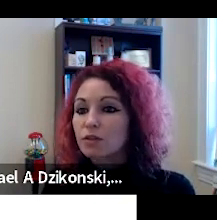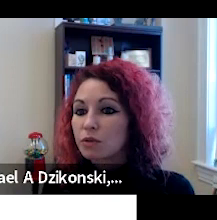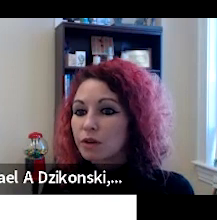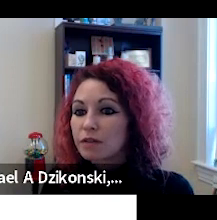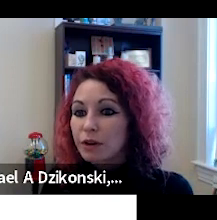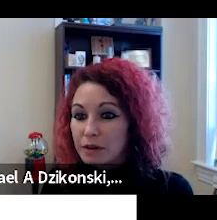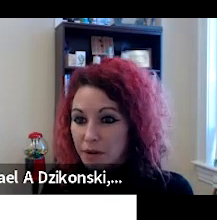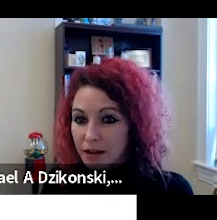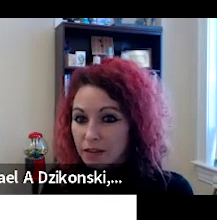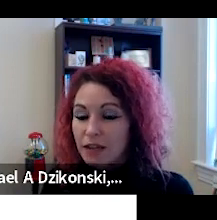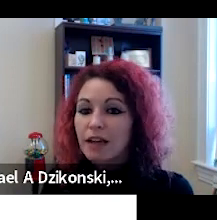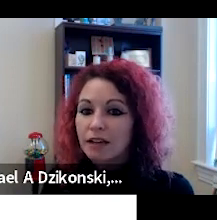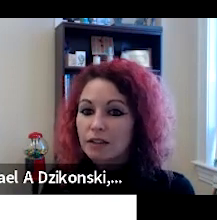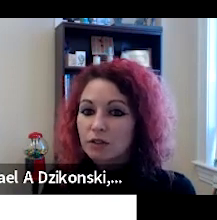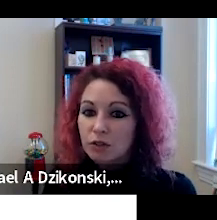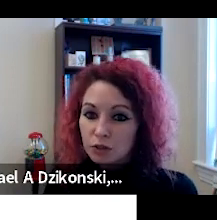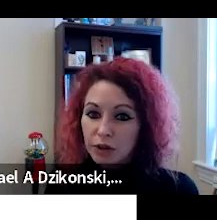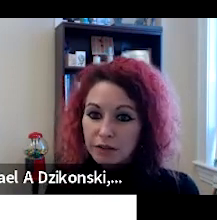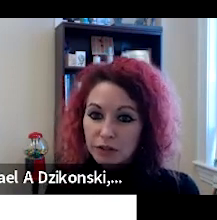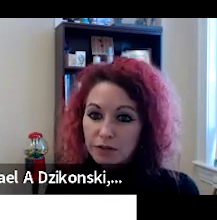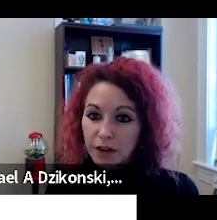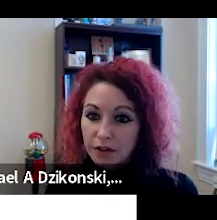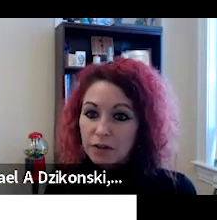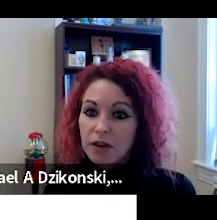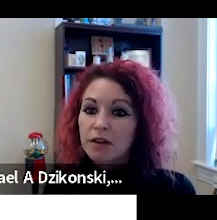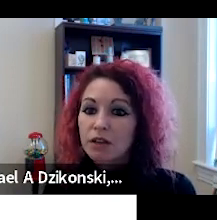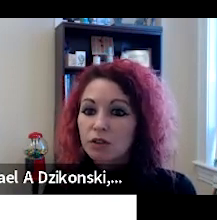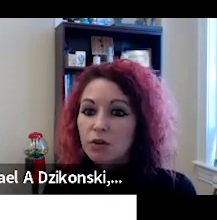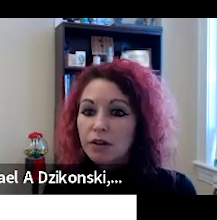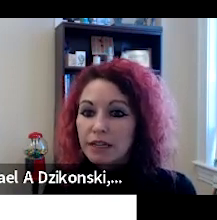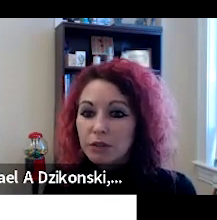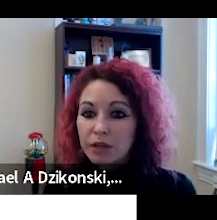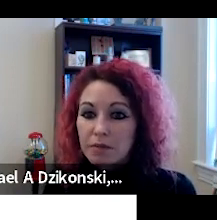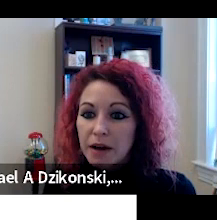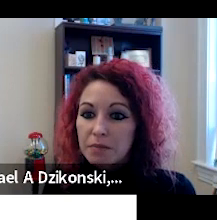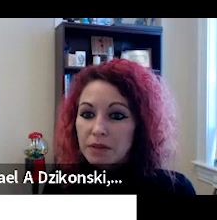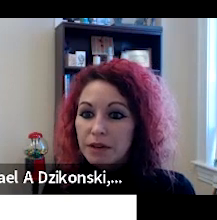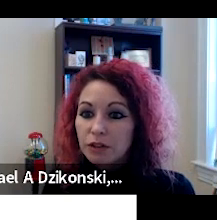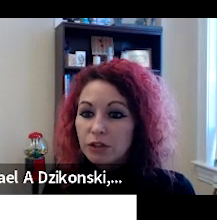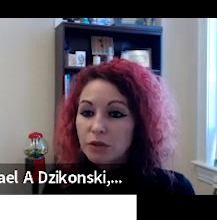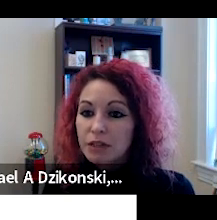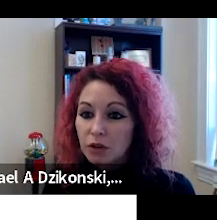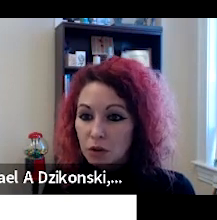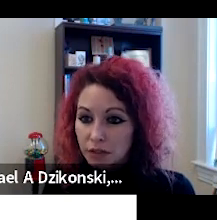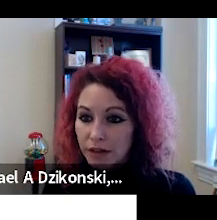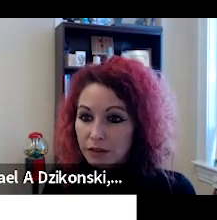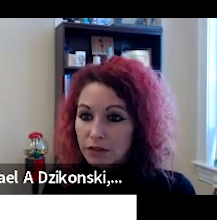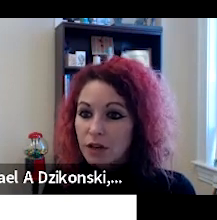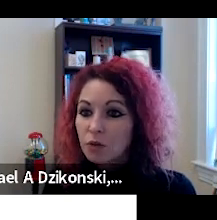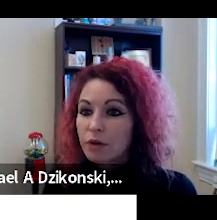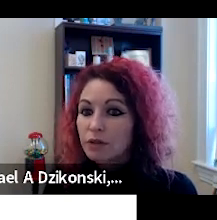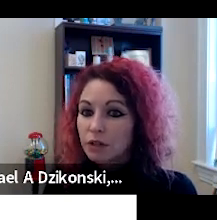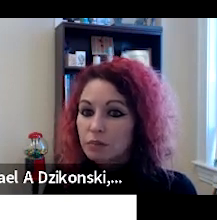lowest in order of their impact as social drivers of health. So on the HPI map, they're shown in